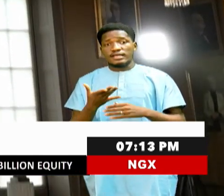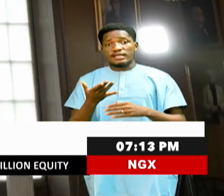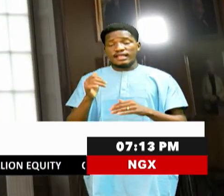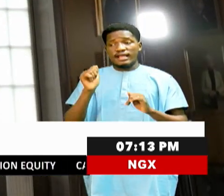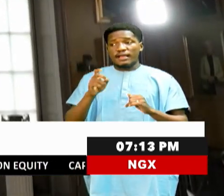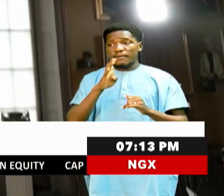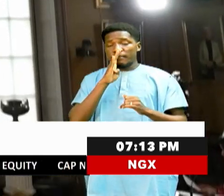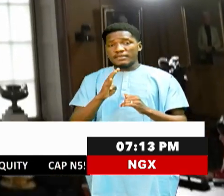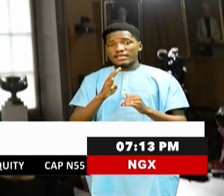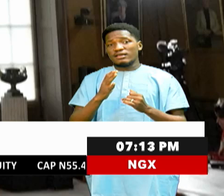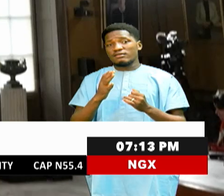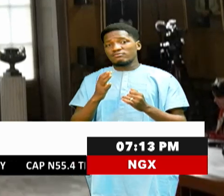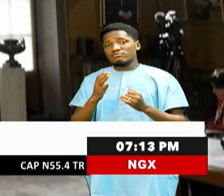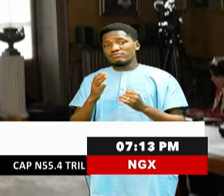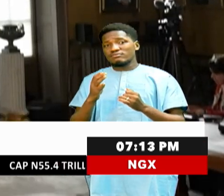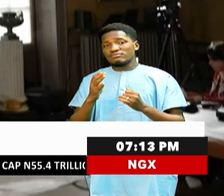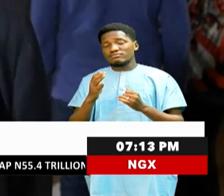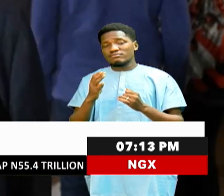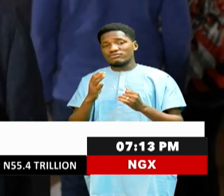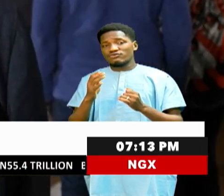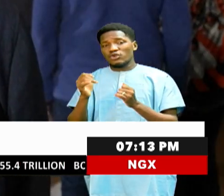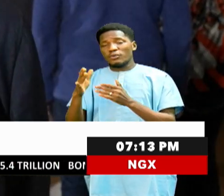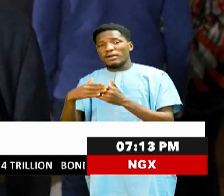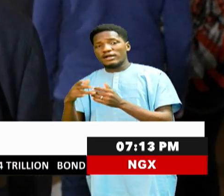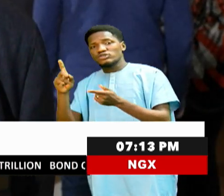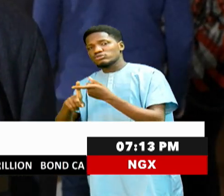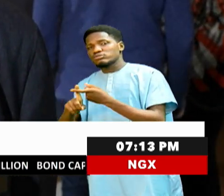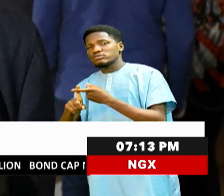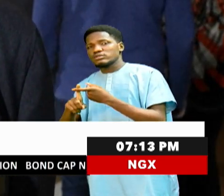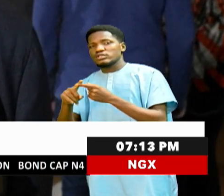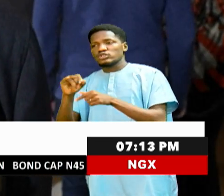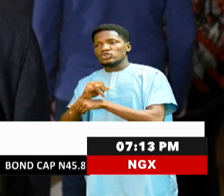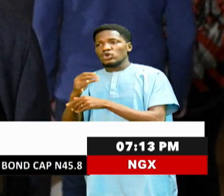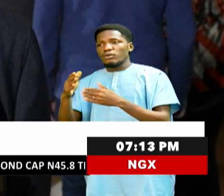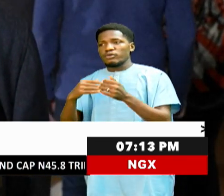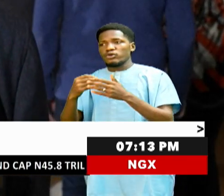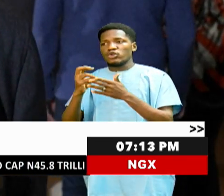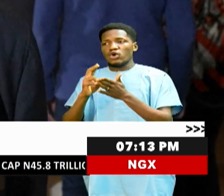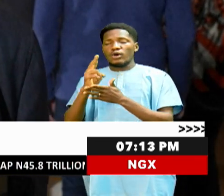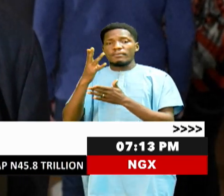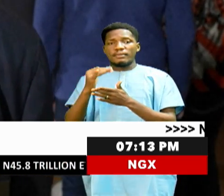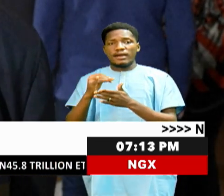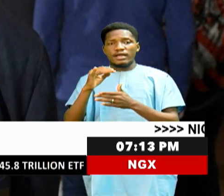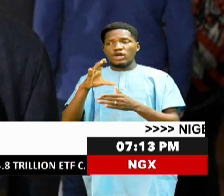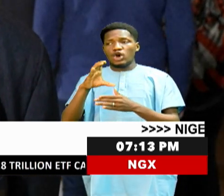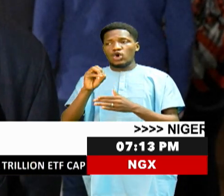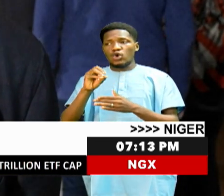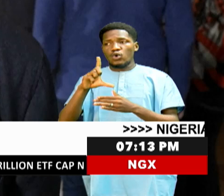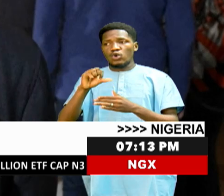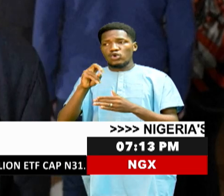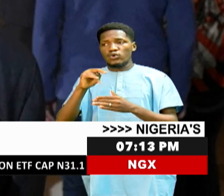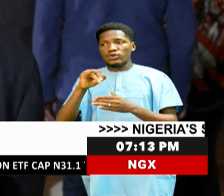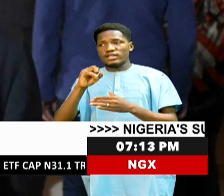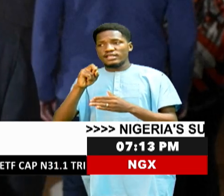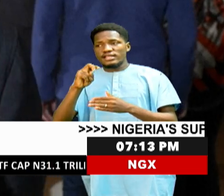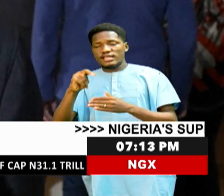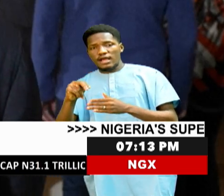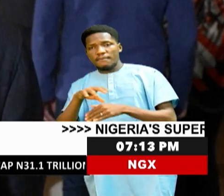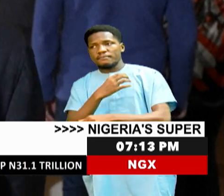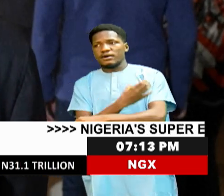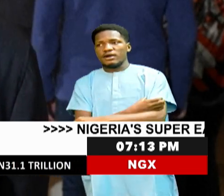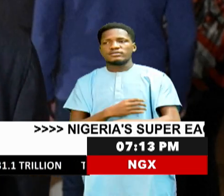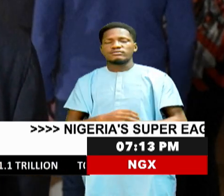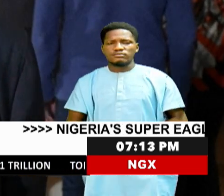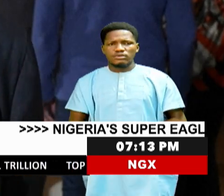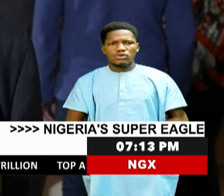institutions built up by colonial powers. Why are rich countries so much richer than poor countries? Or why are